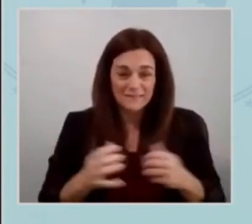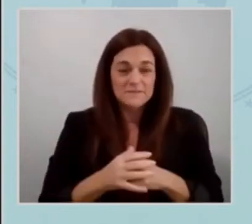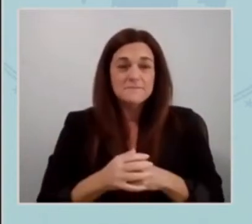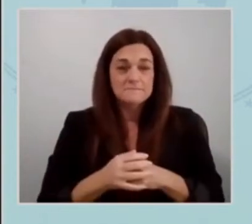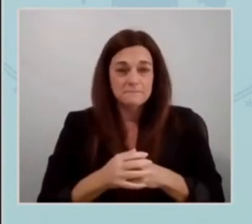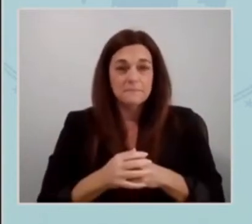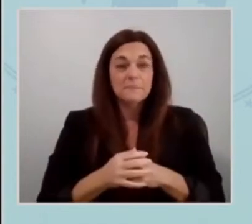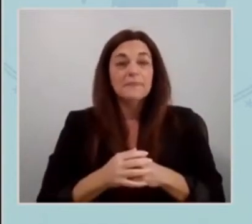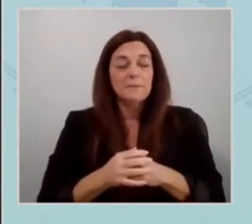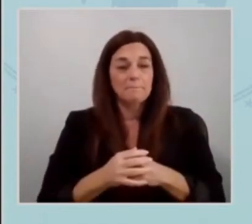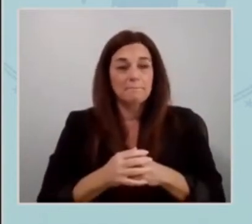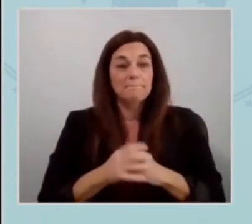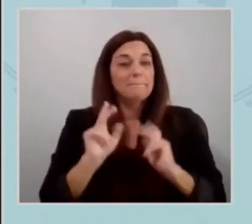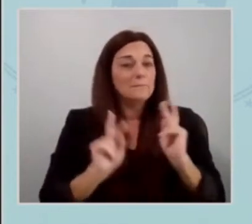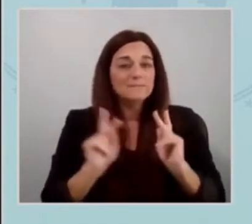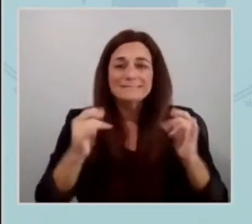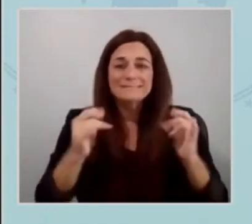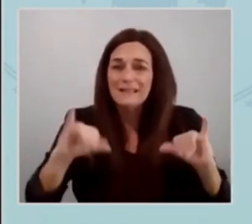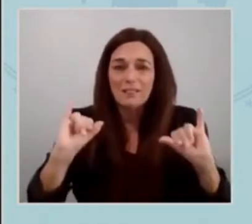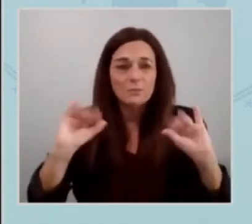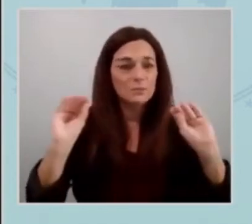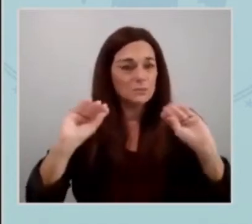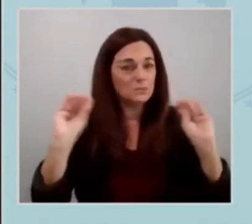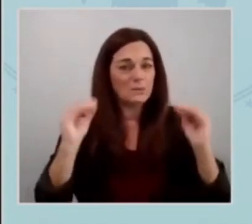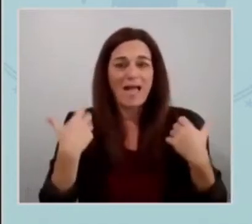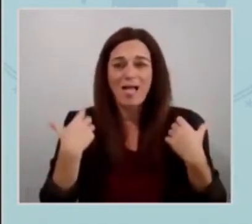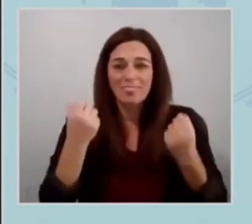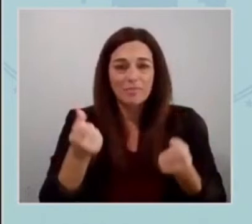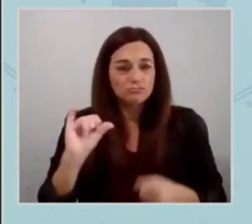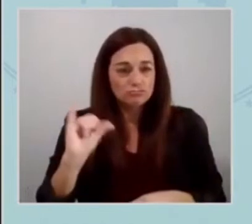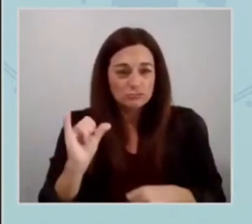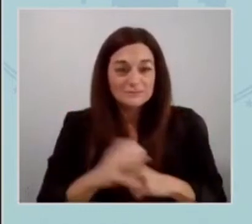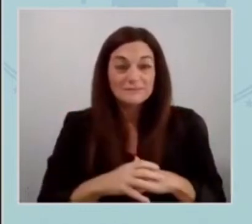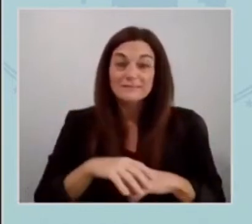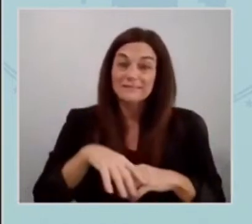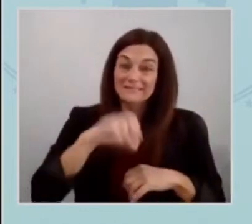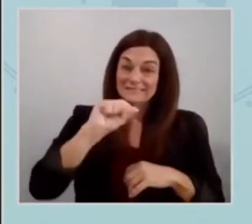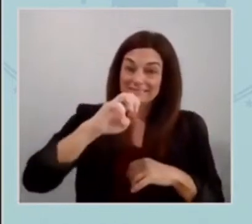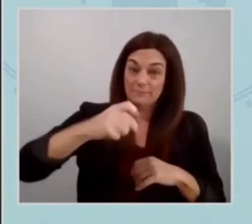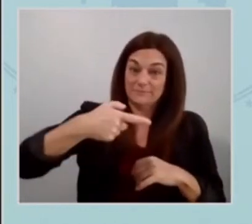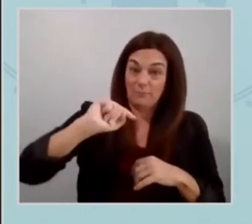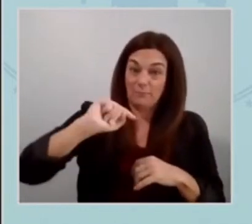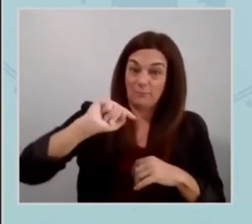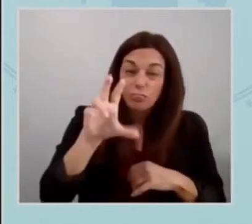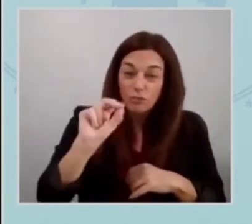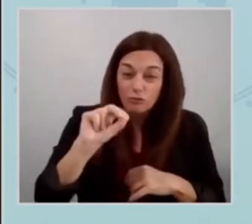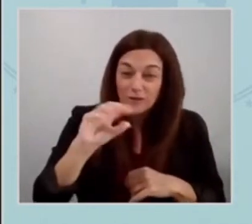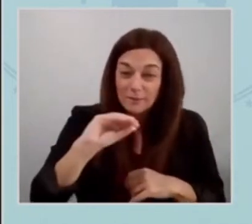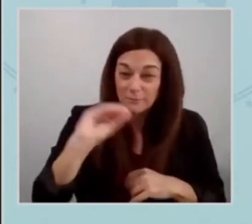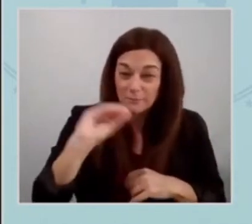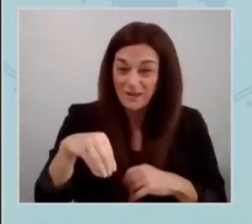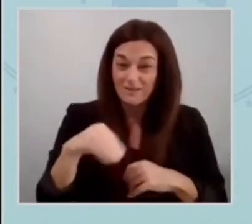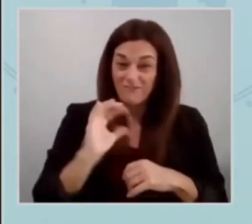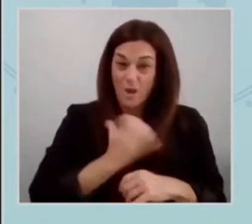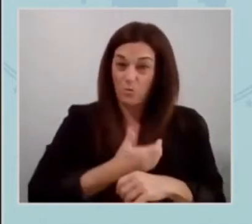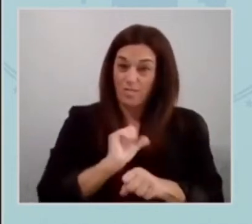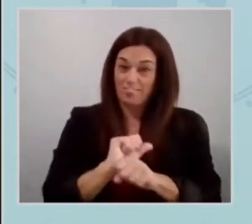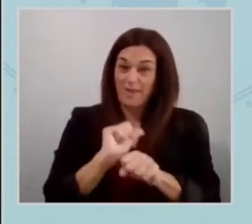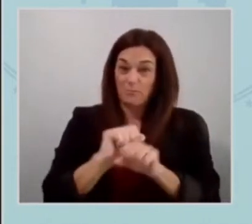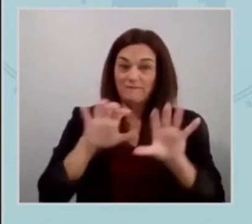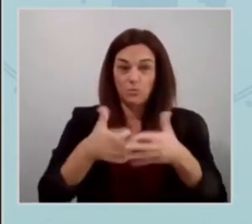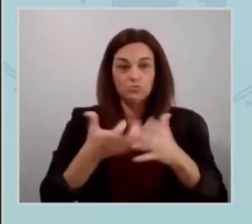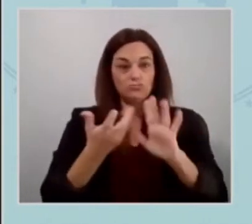just being able to survive. You still have people who don't have health insurance. In